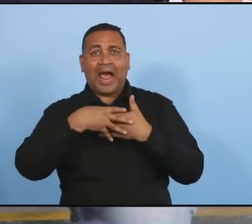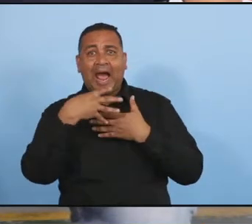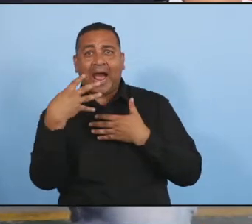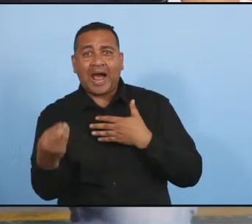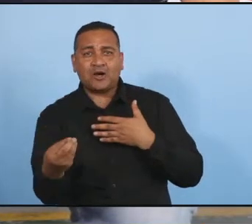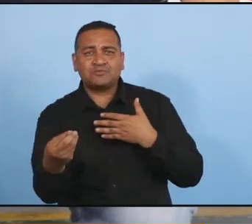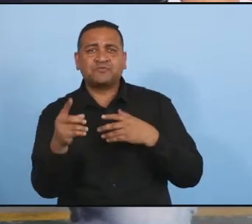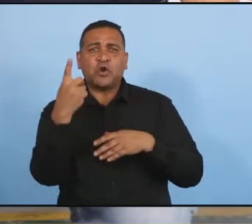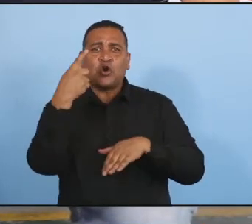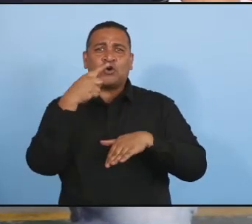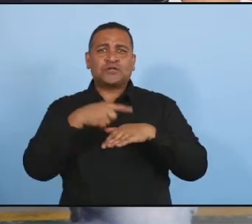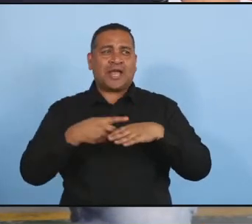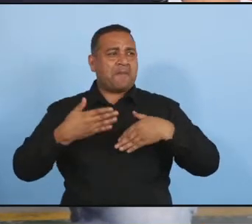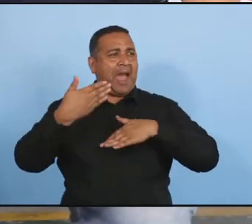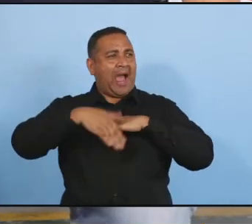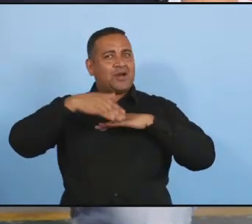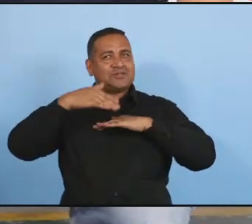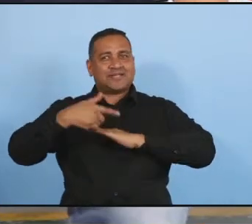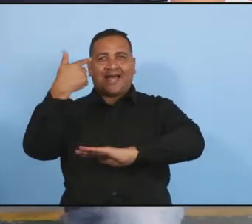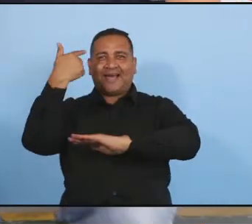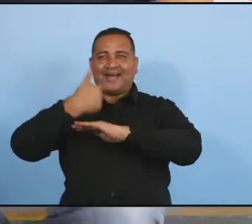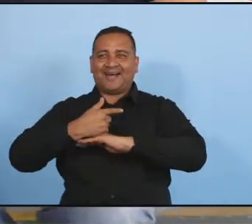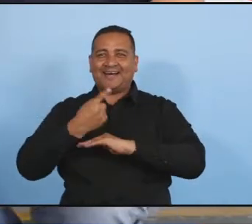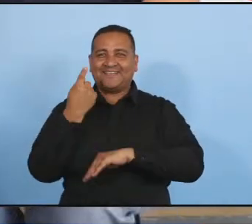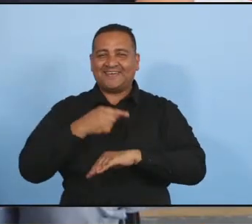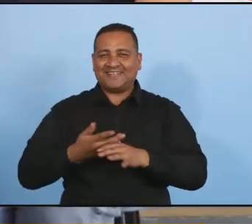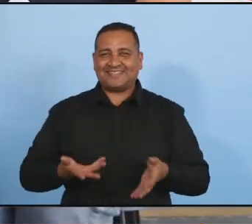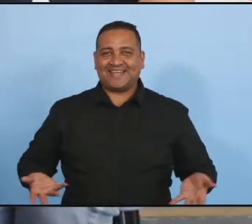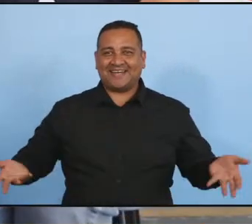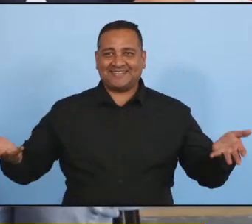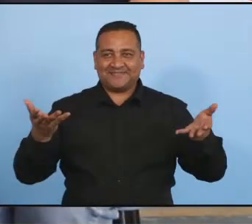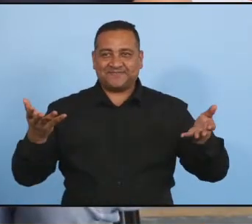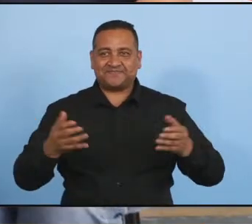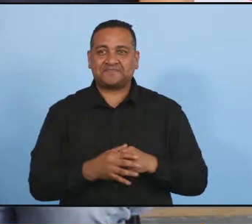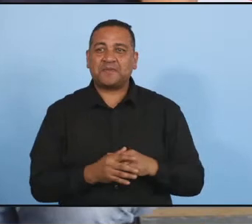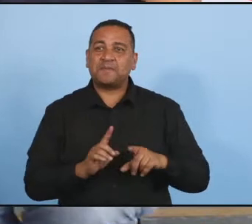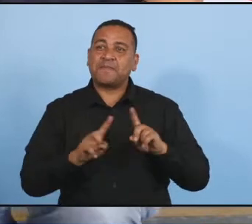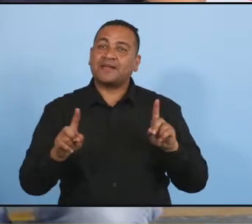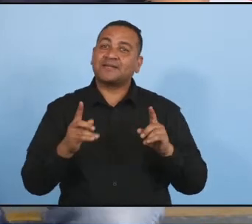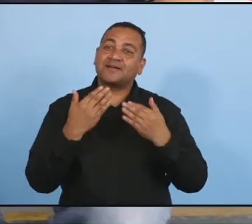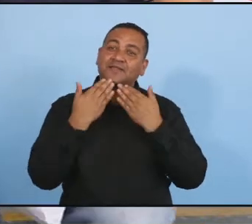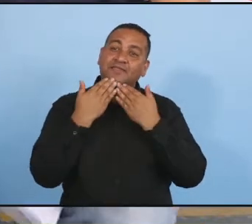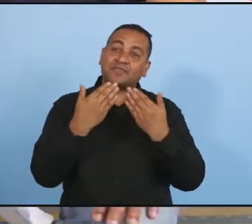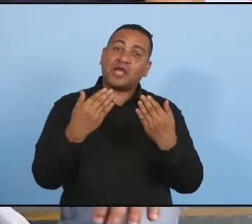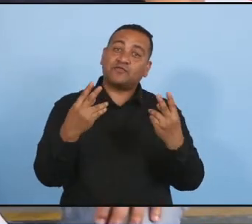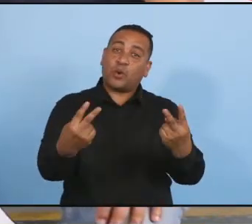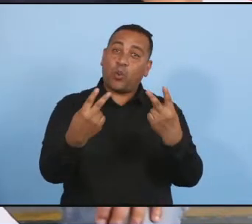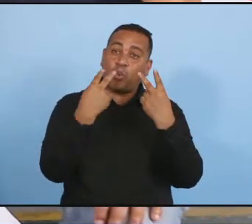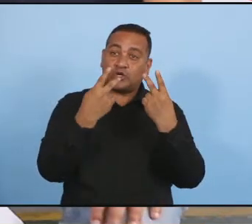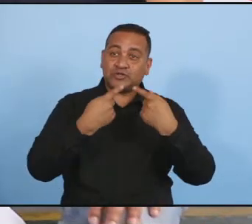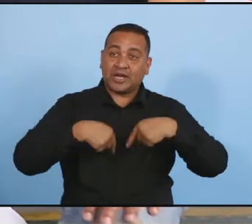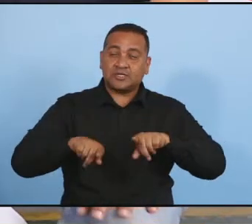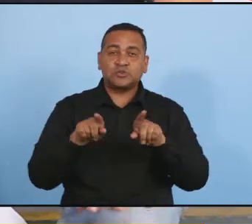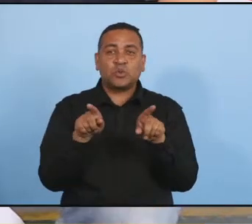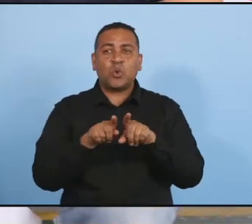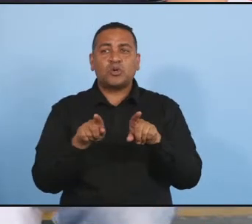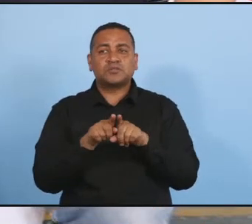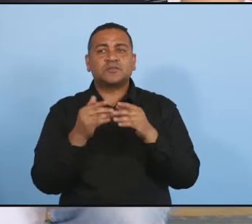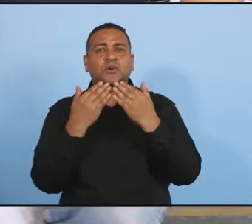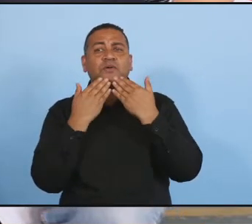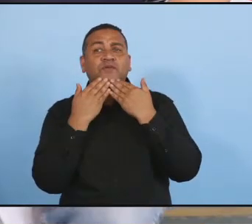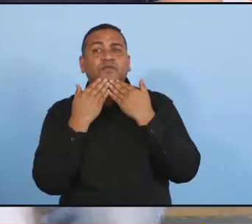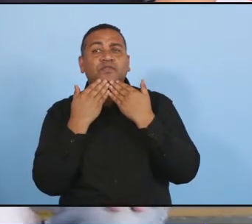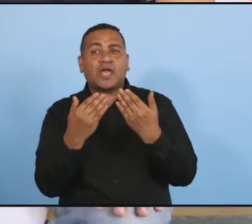today and not in the office. It certainly has been. So thank you very much for watching, but also ultimately thank you very much to